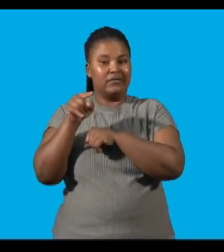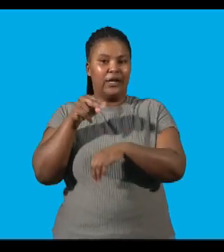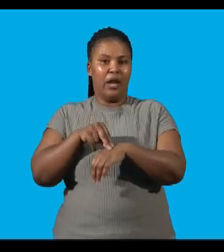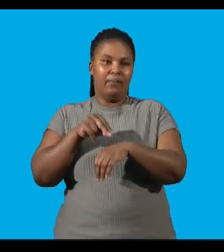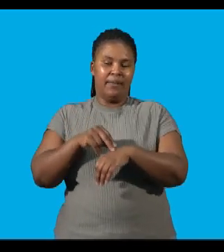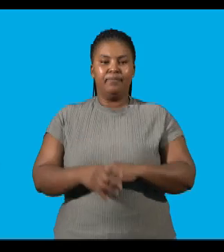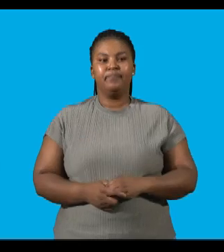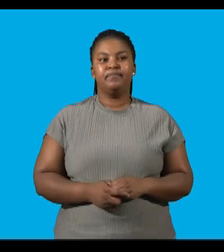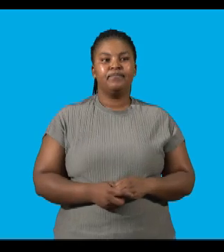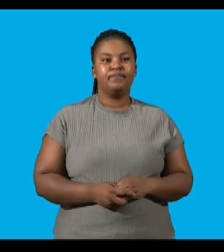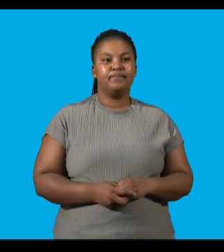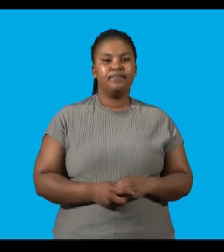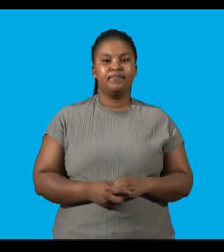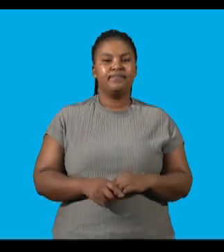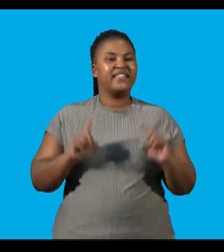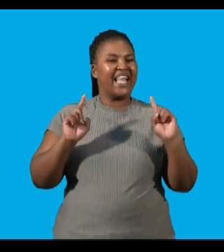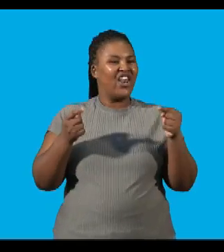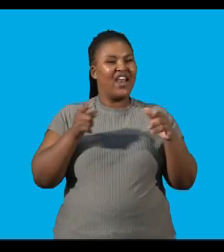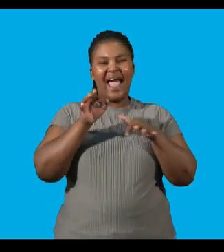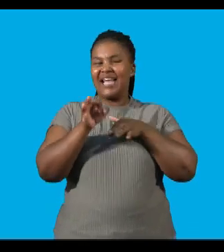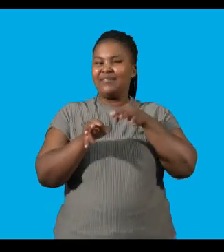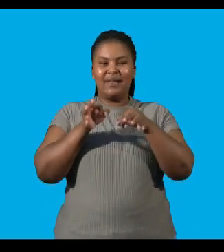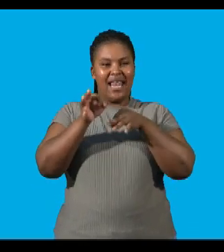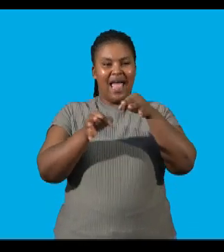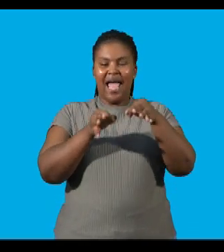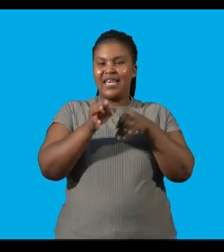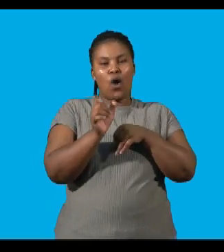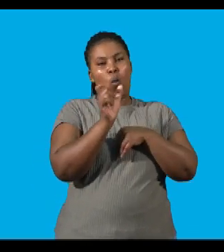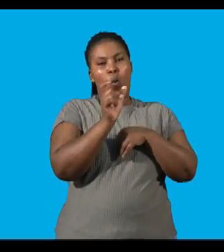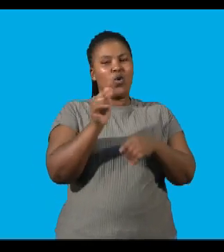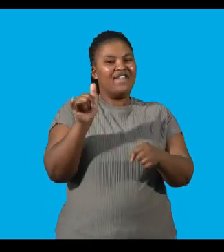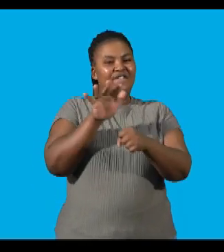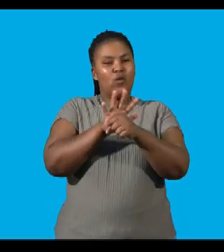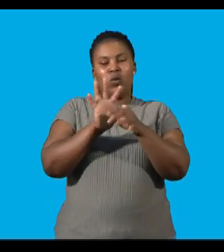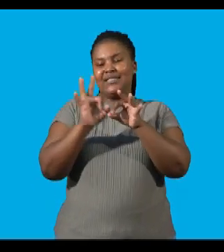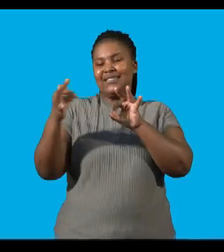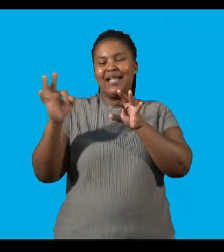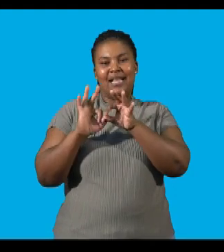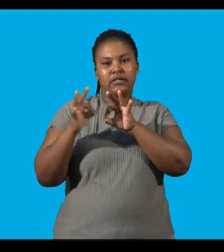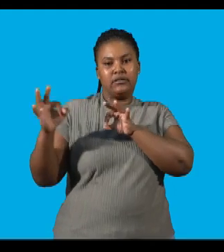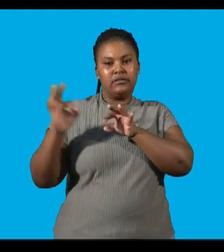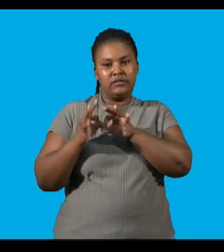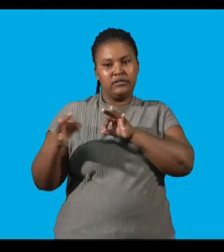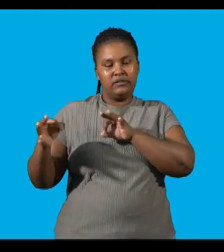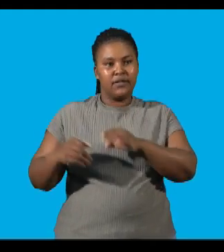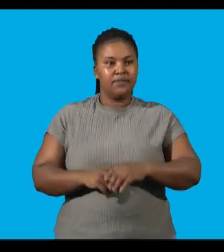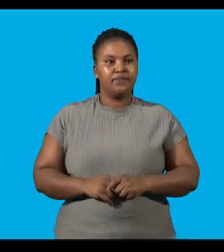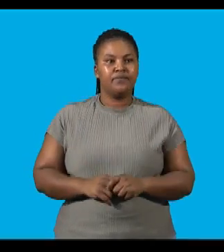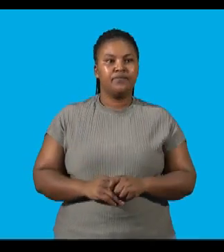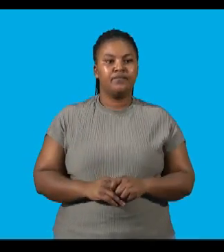description. The inability to briefly describe the term in a full